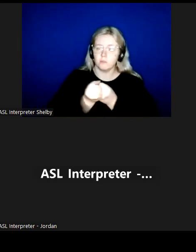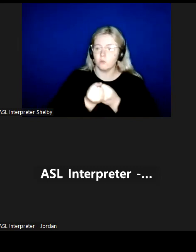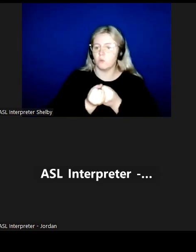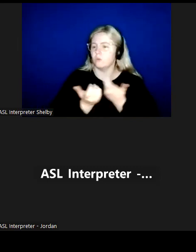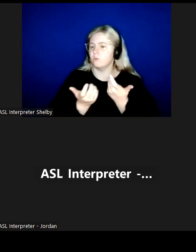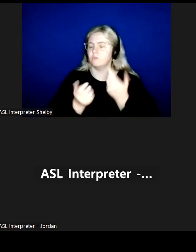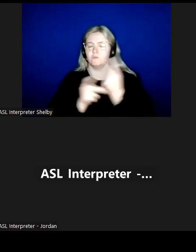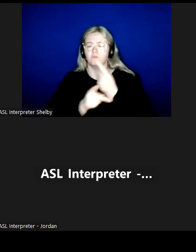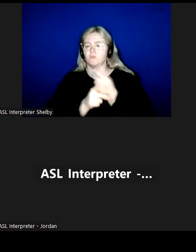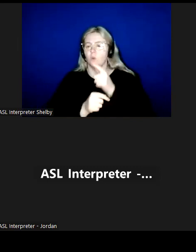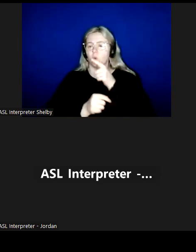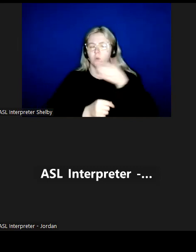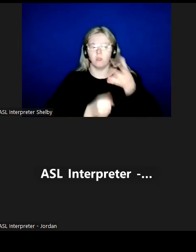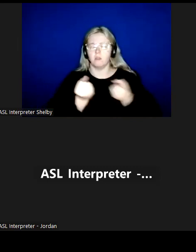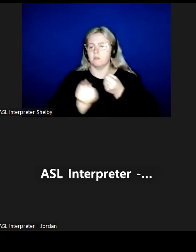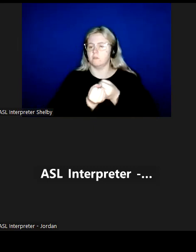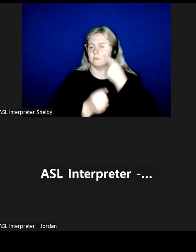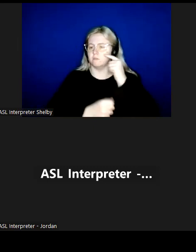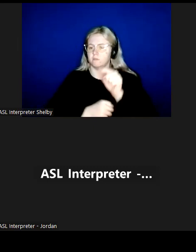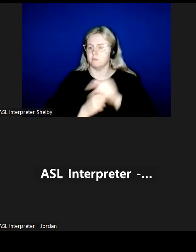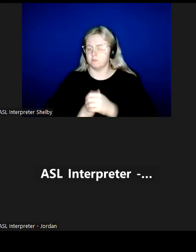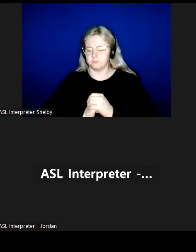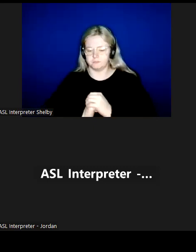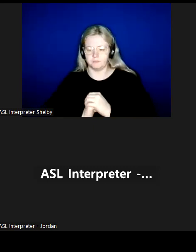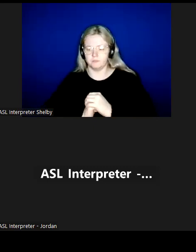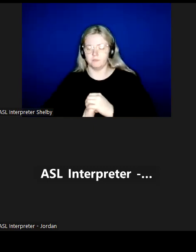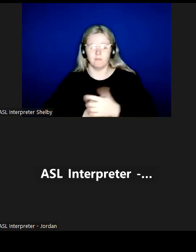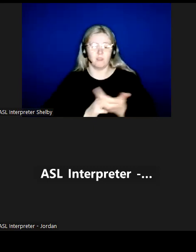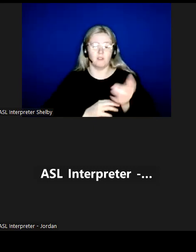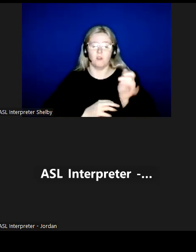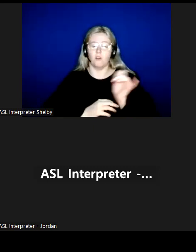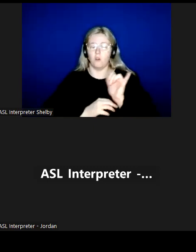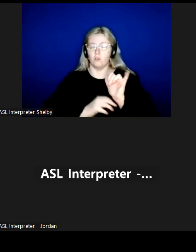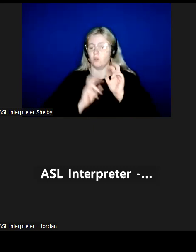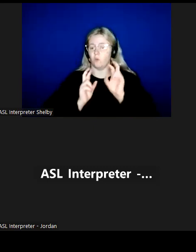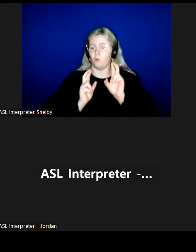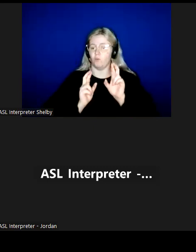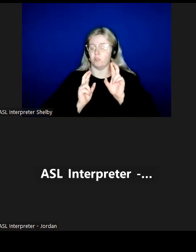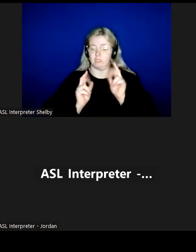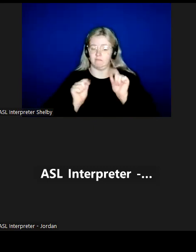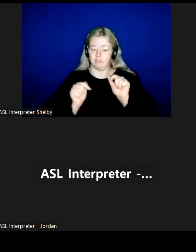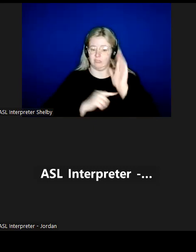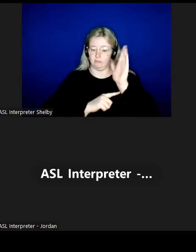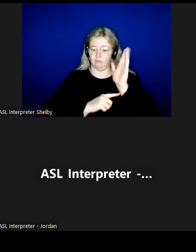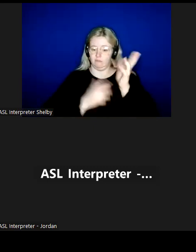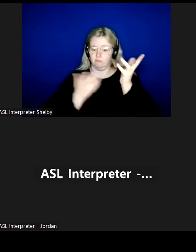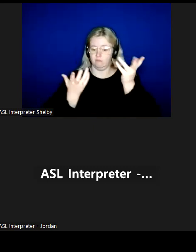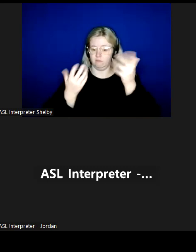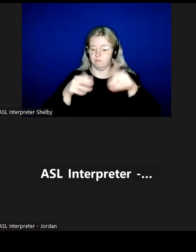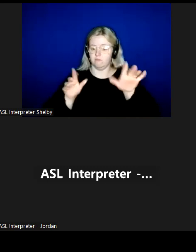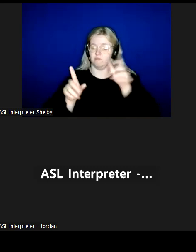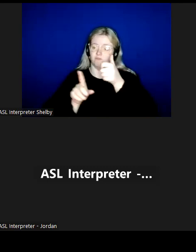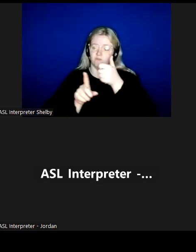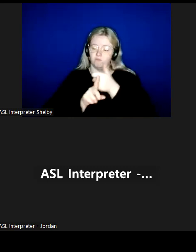that. And hopefully after attending this presentation today, you could think a little bit about if